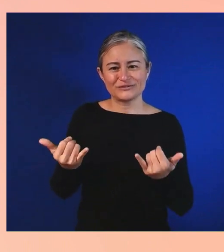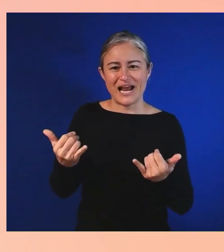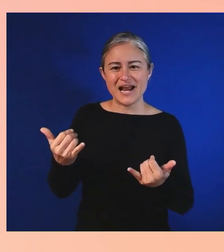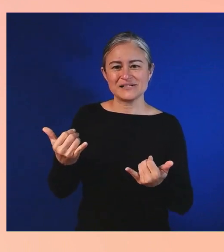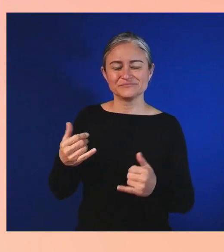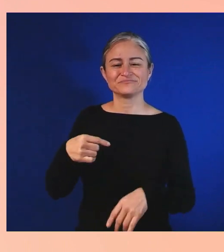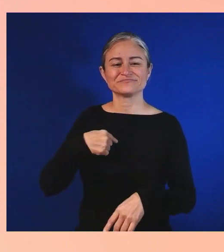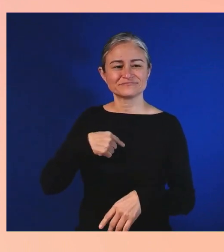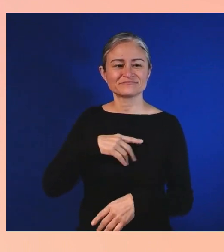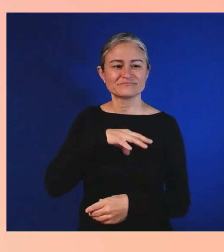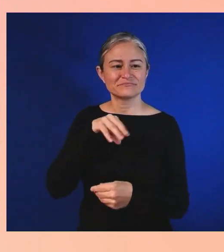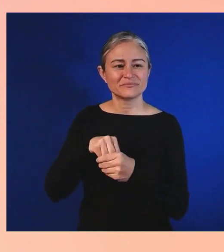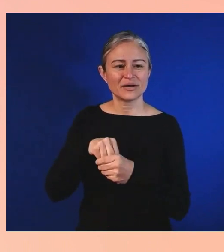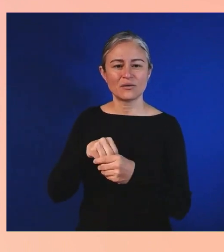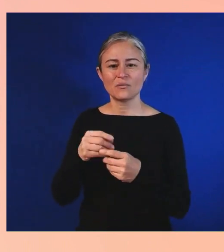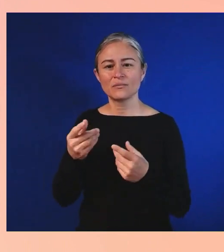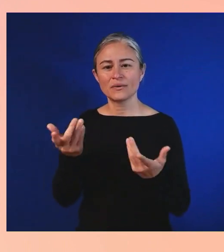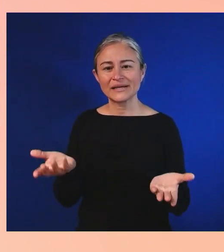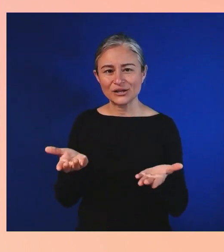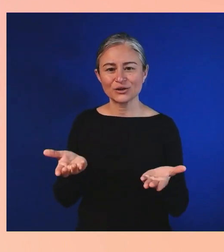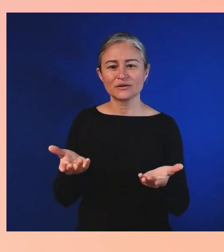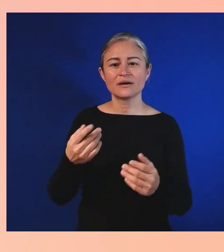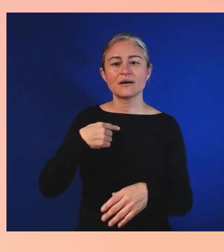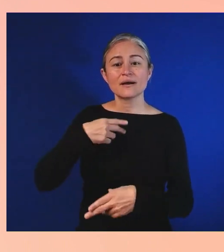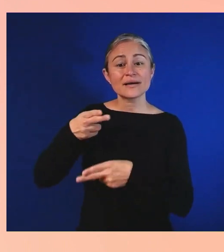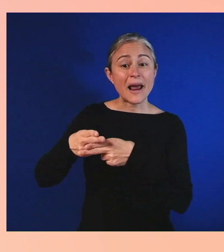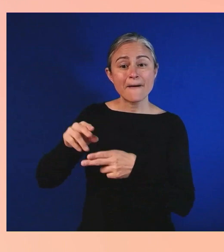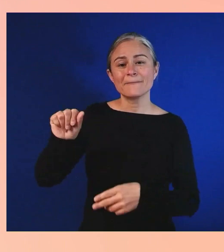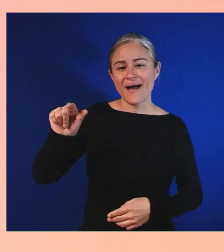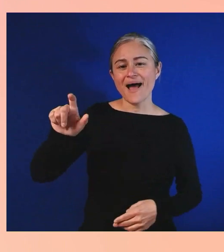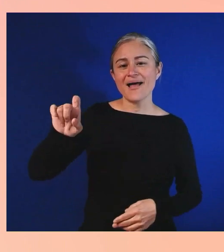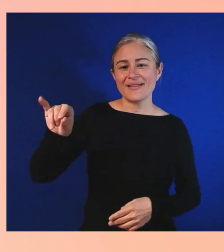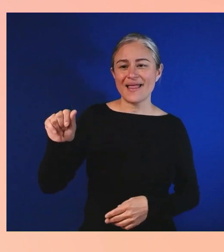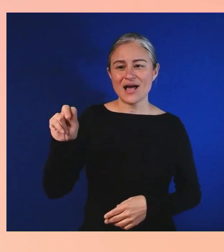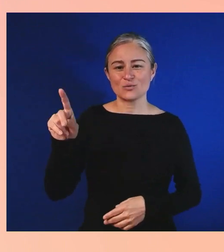Alejandro Moledo, and I'm the Deputy Director and Head of Policy at